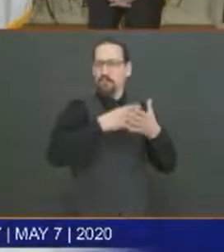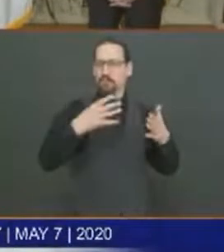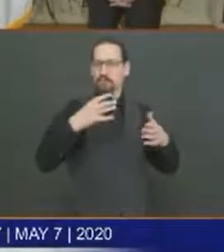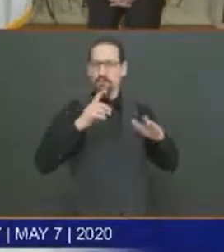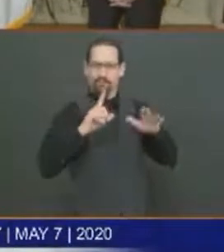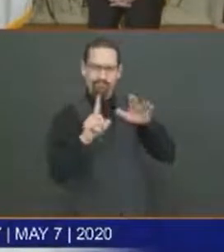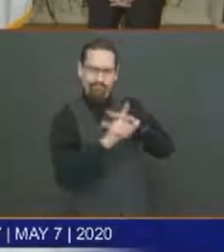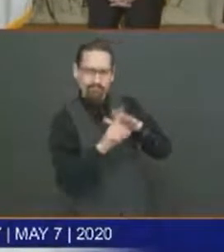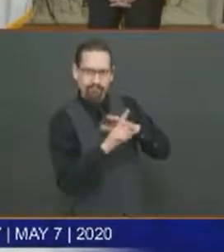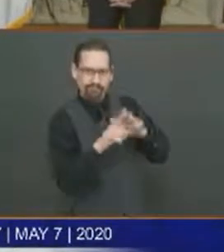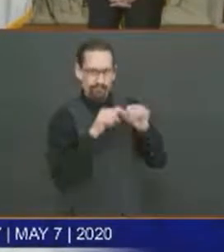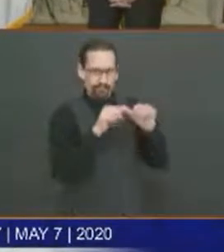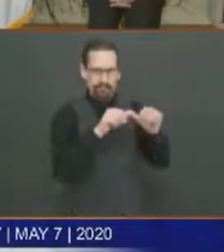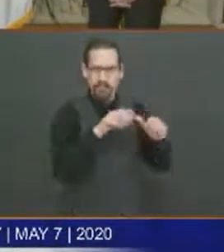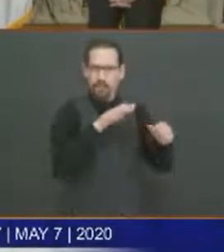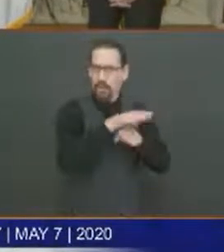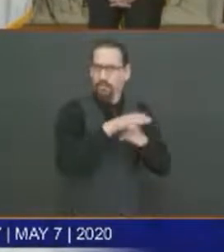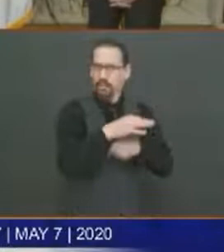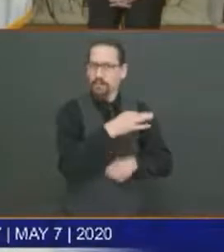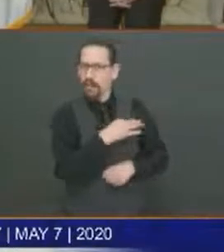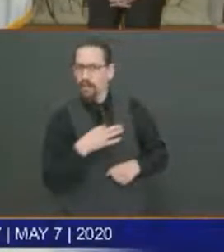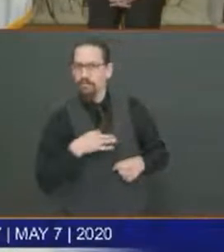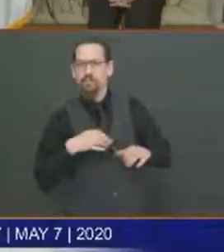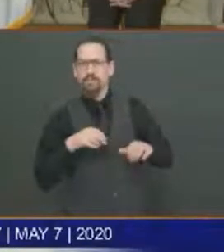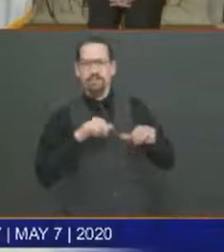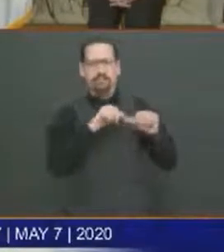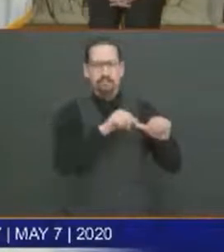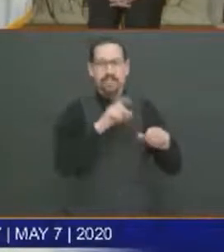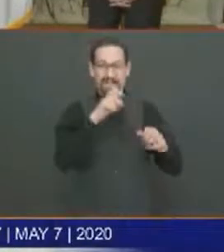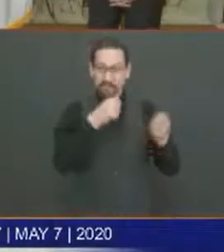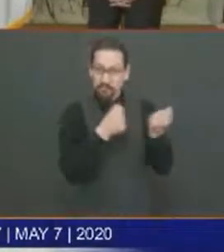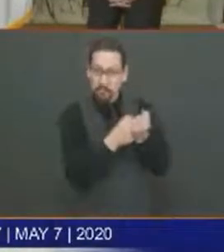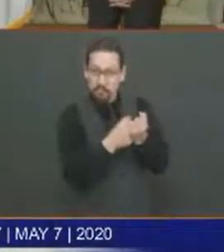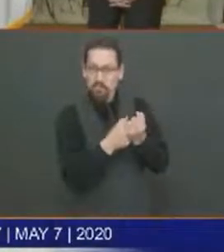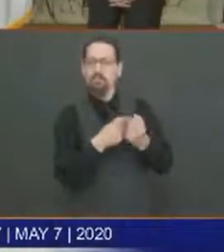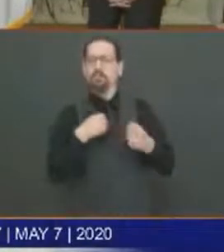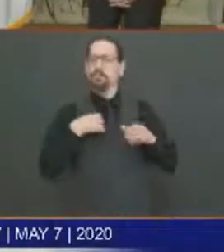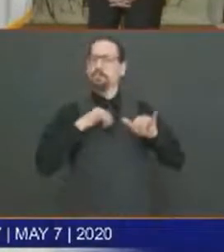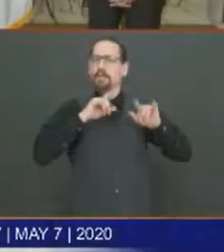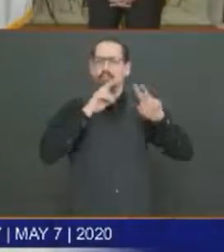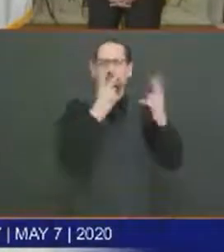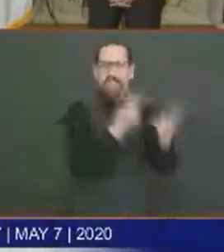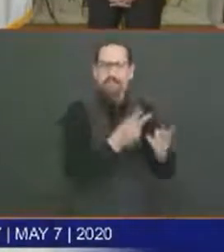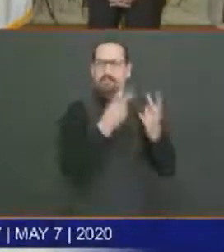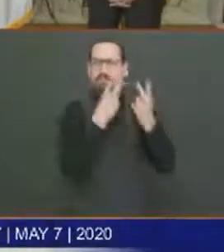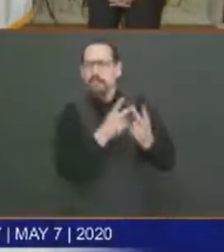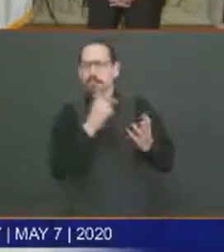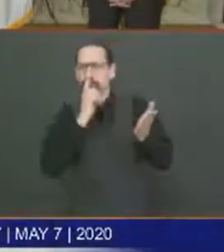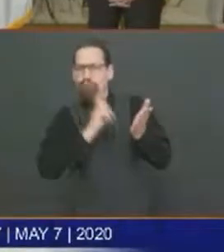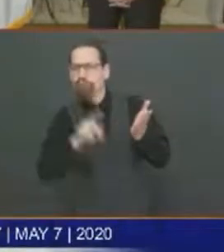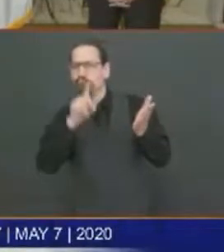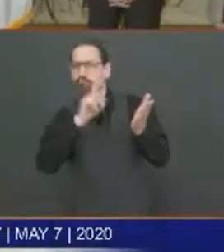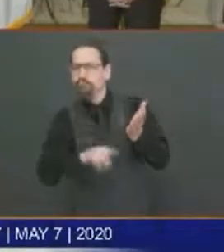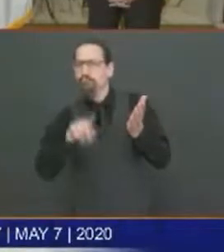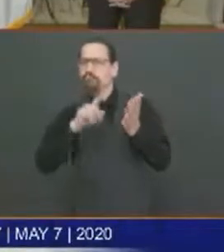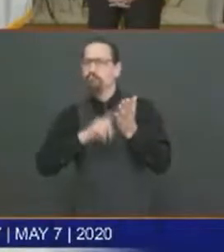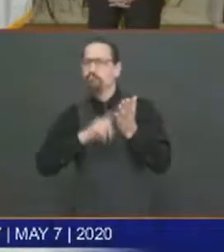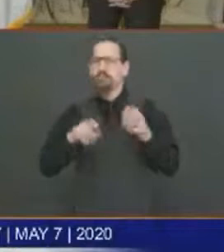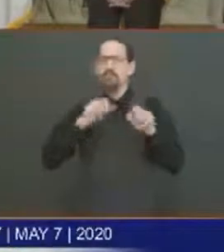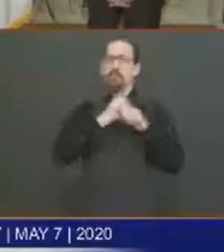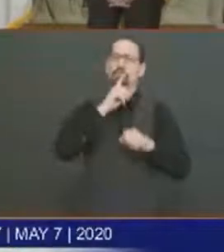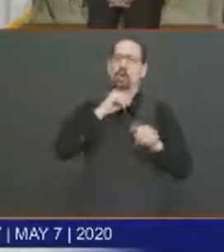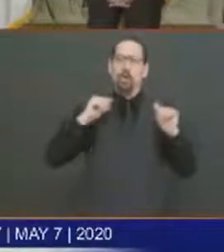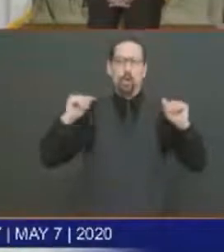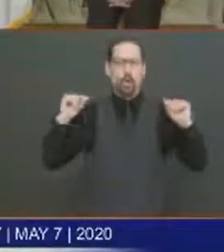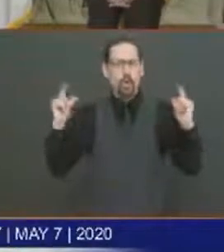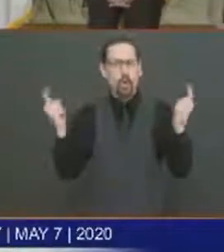earlier in helping to make sure that we have personal protective equipment as a state. Our priority is